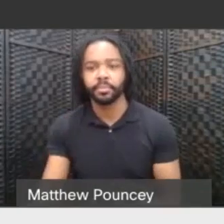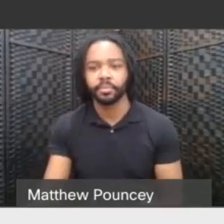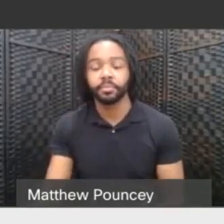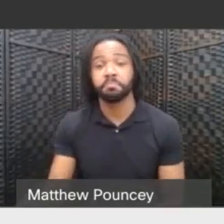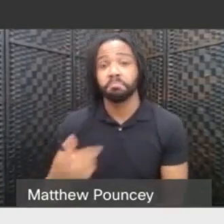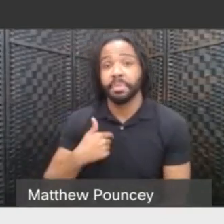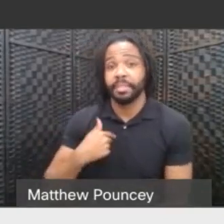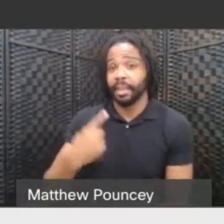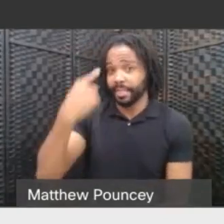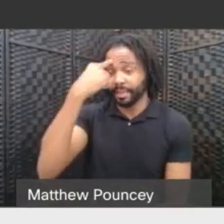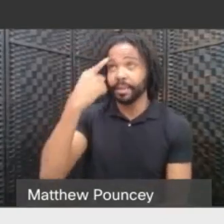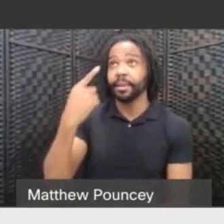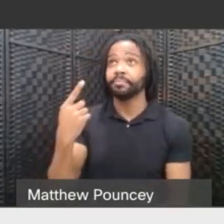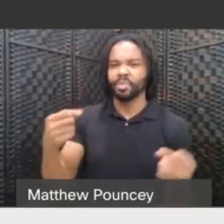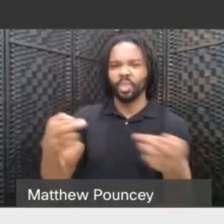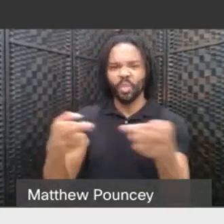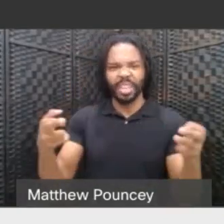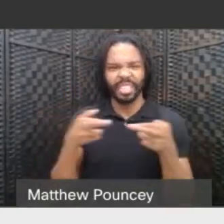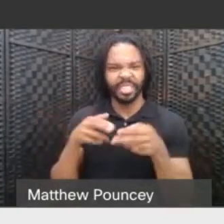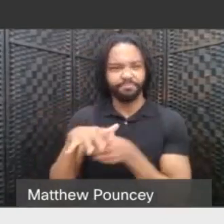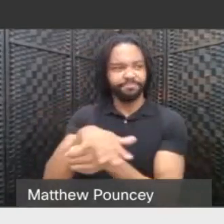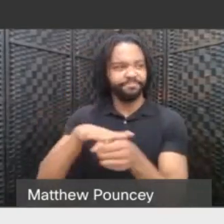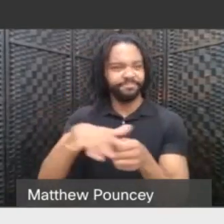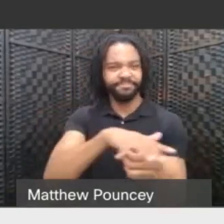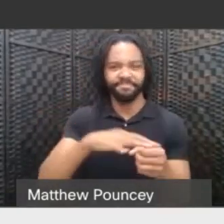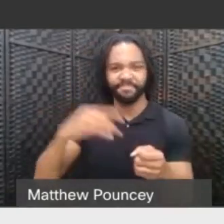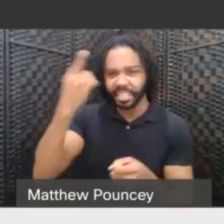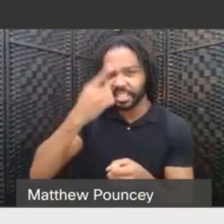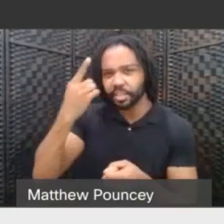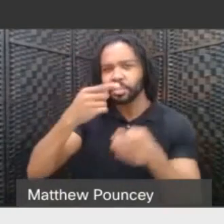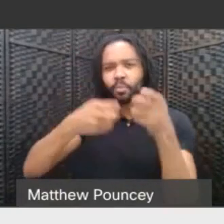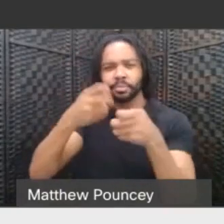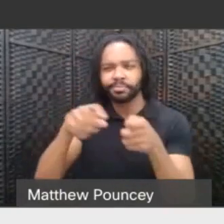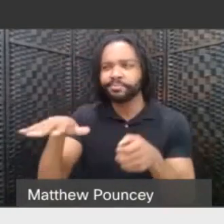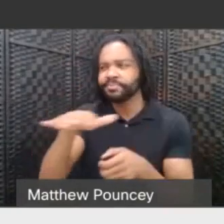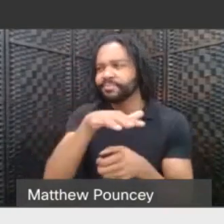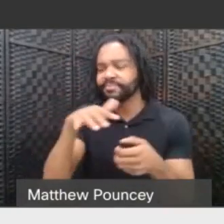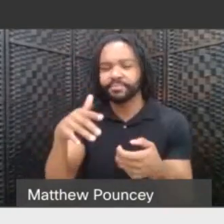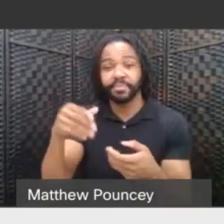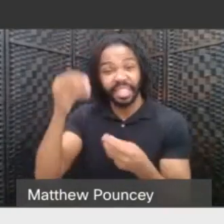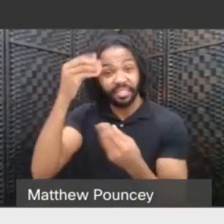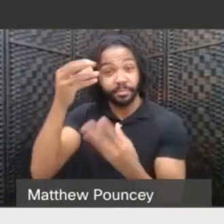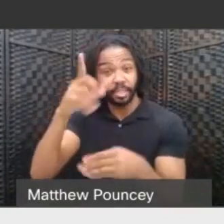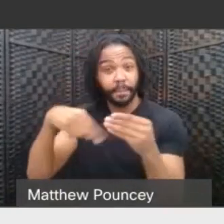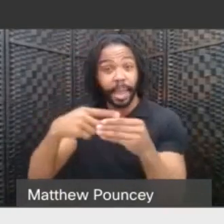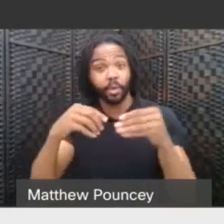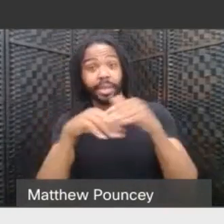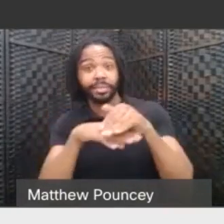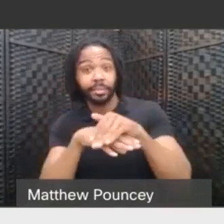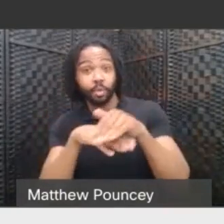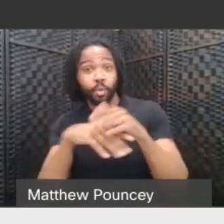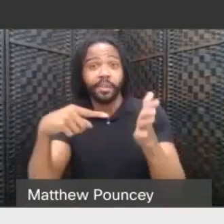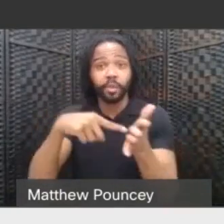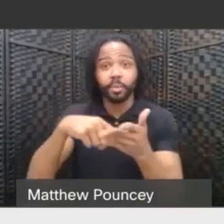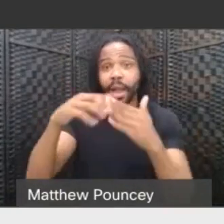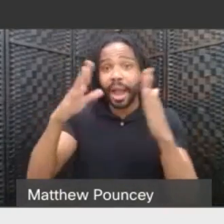I think as the region considers the issues, though, information about the availability of accessible, affordable